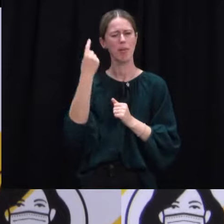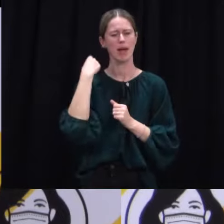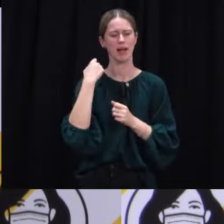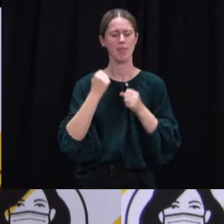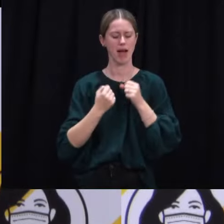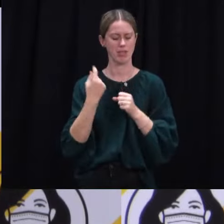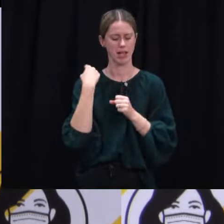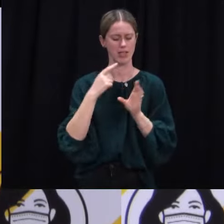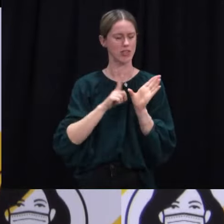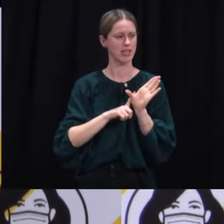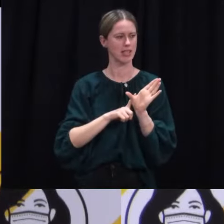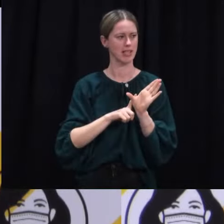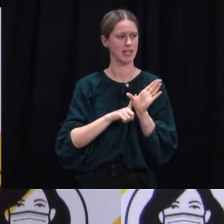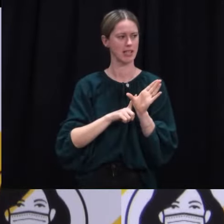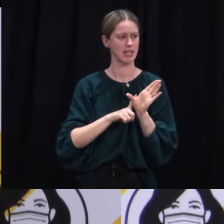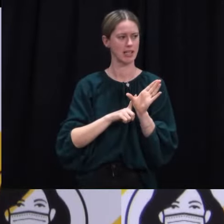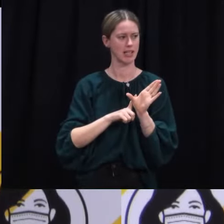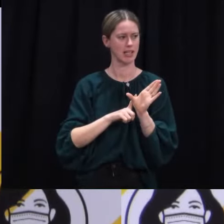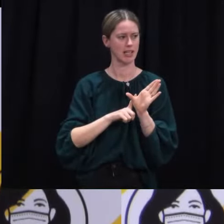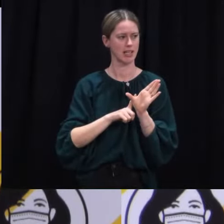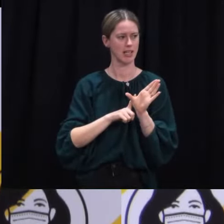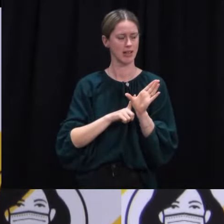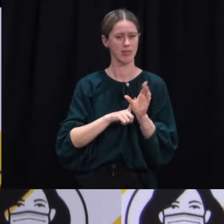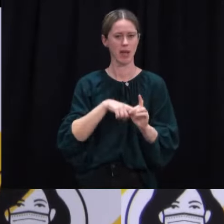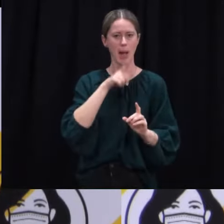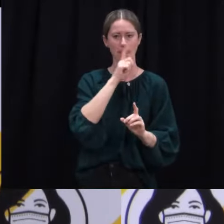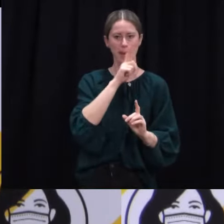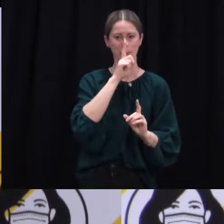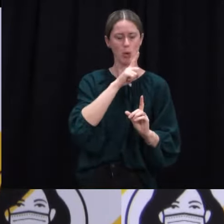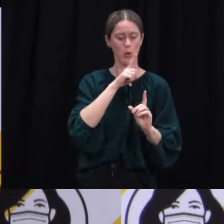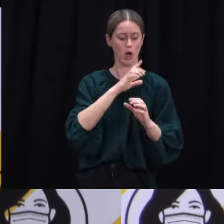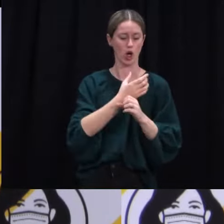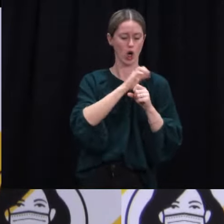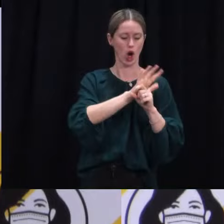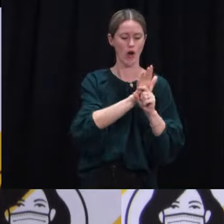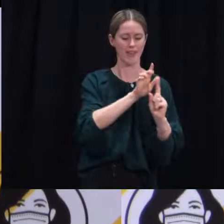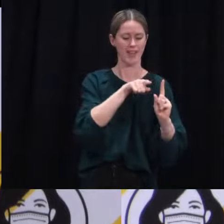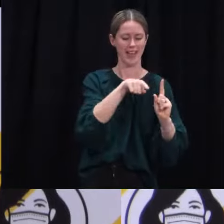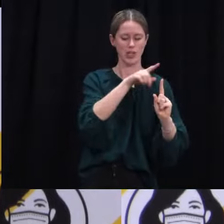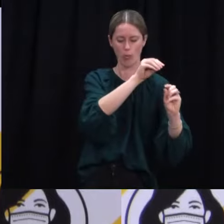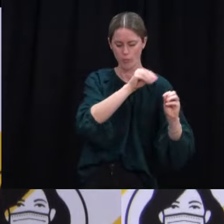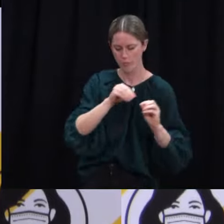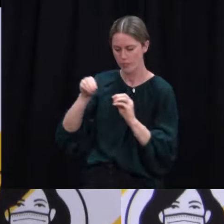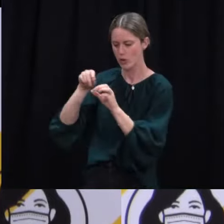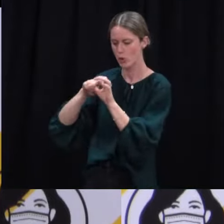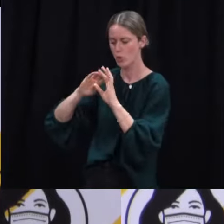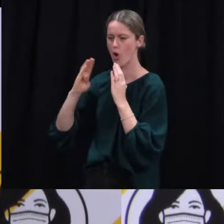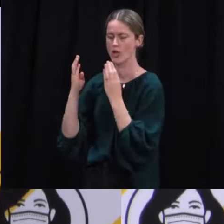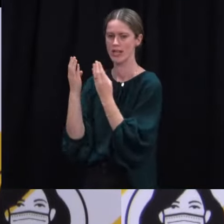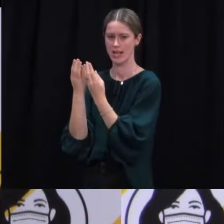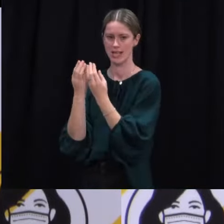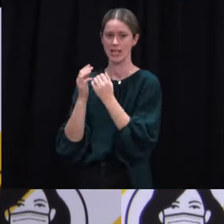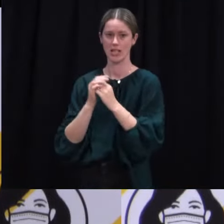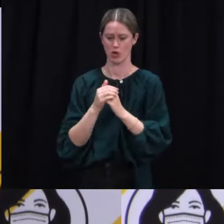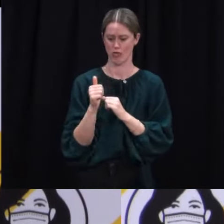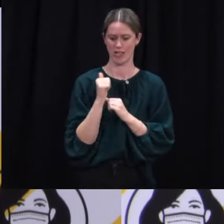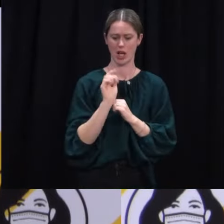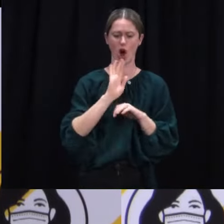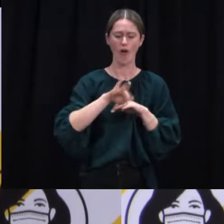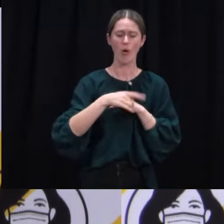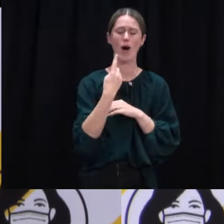year, we didn't take our cases into managed isolation. That's a new thing. In the last couple of days, we've had over 100 cases, all